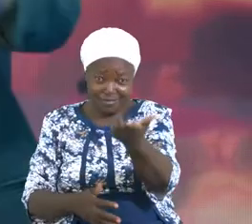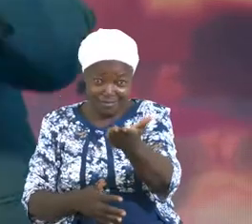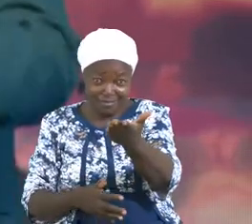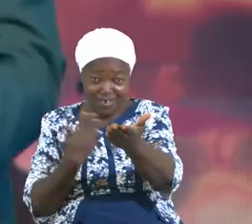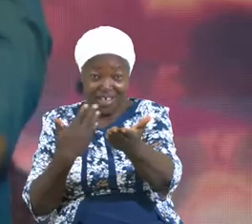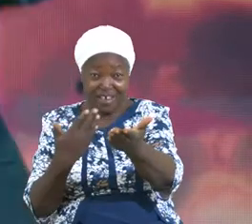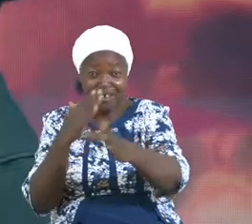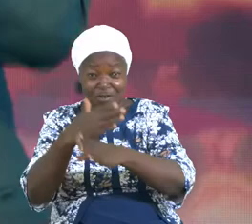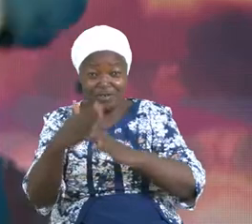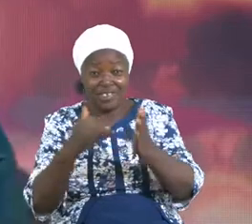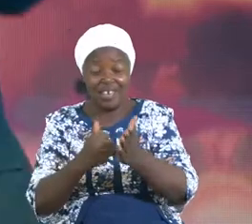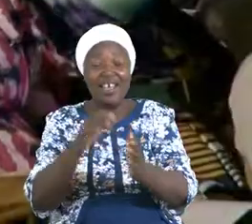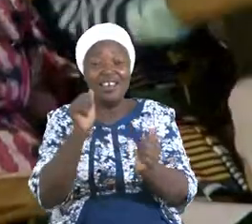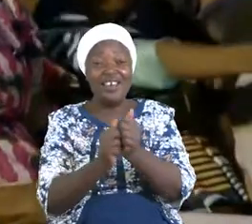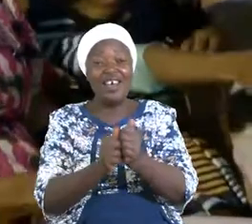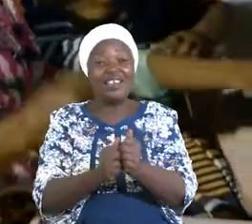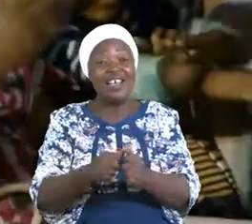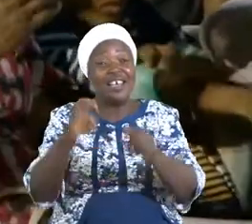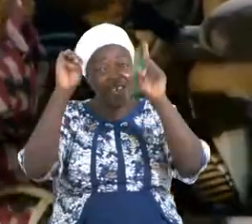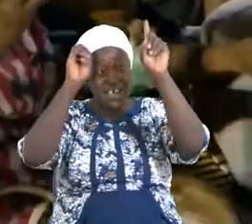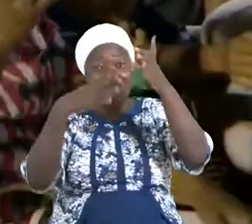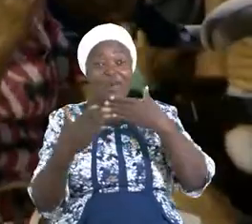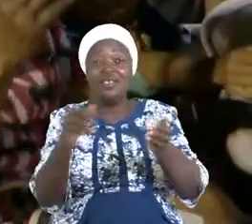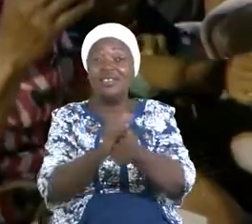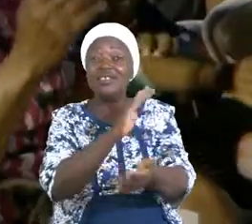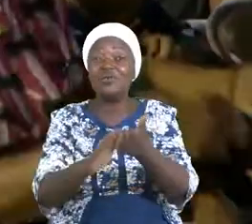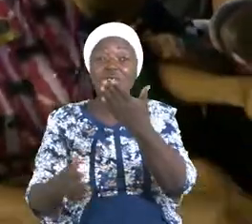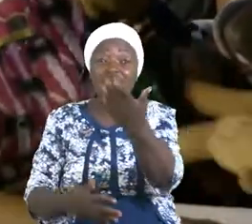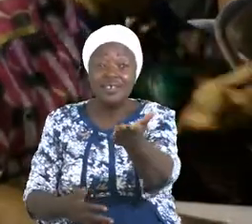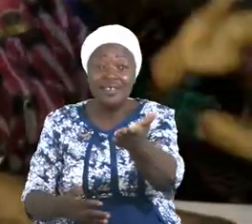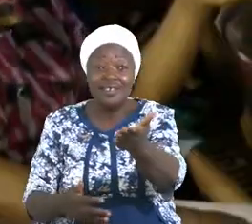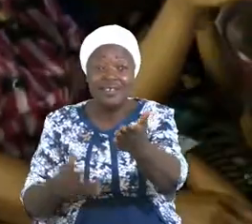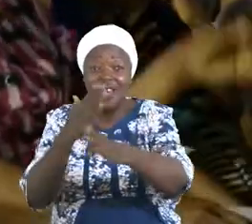That he might destroy. That he,